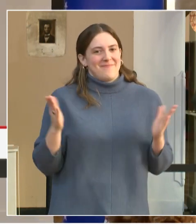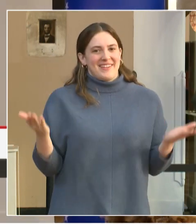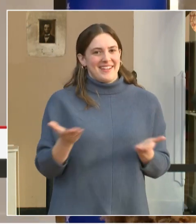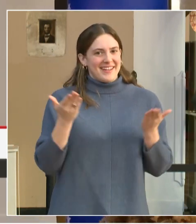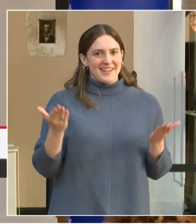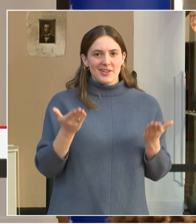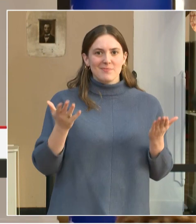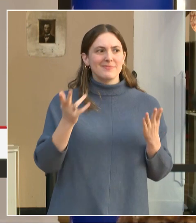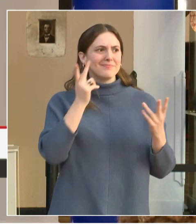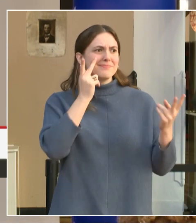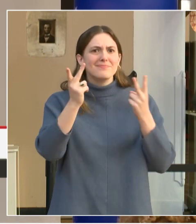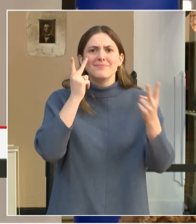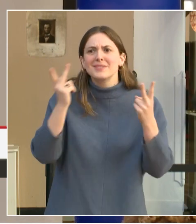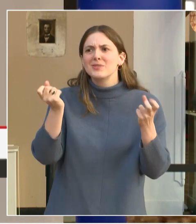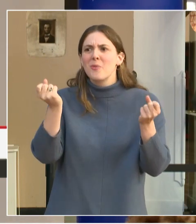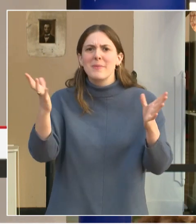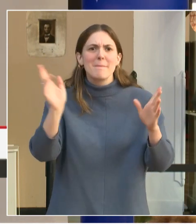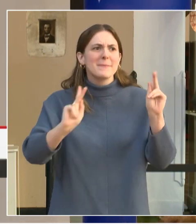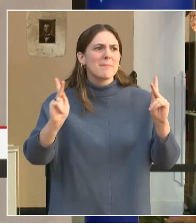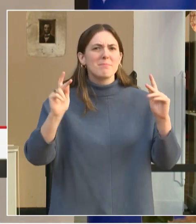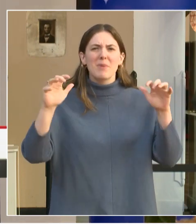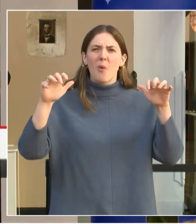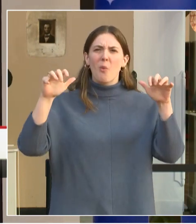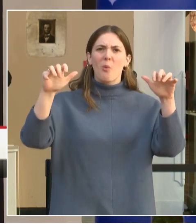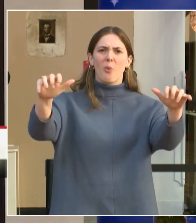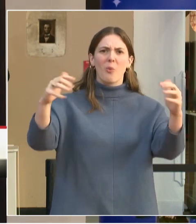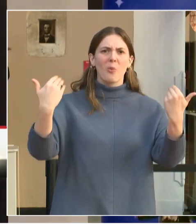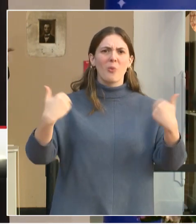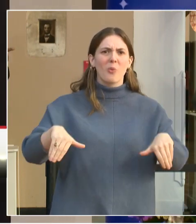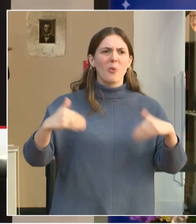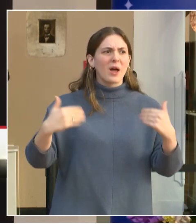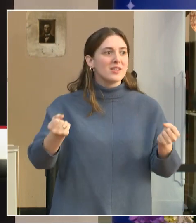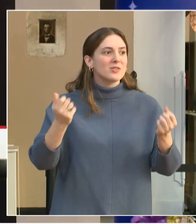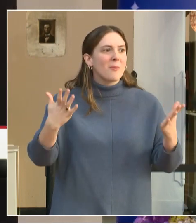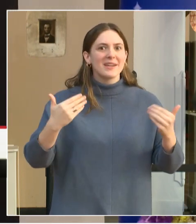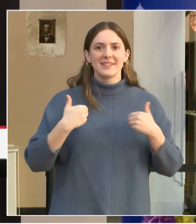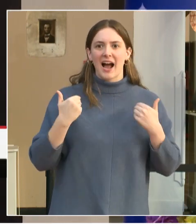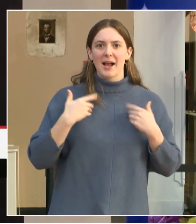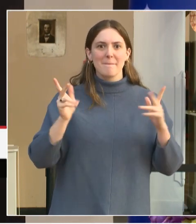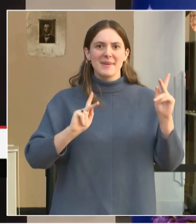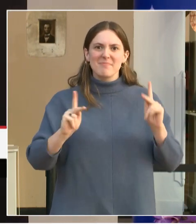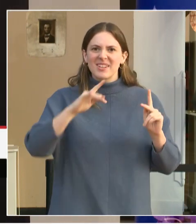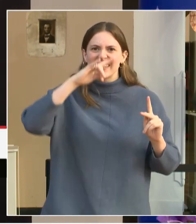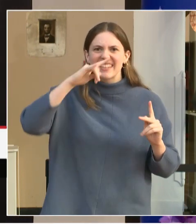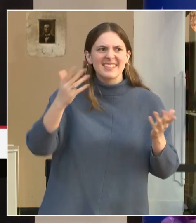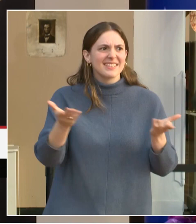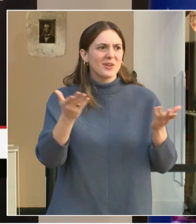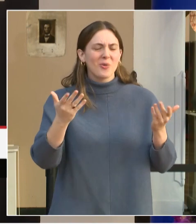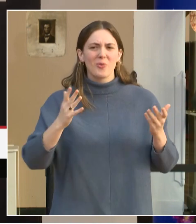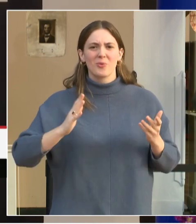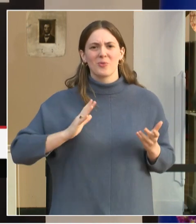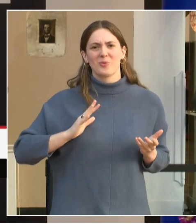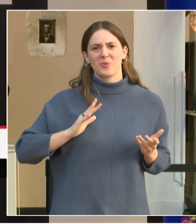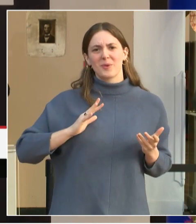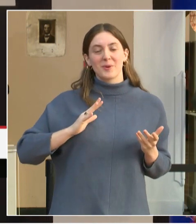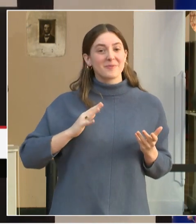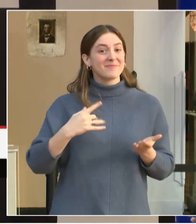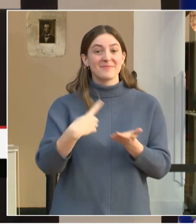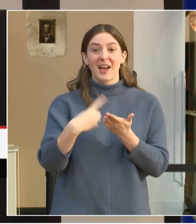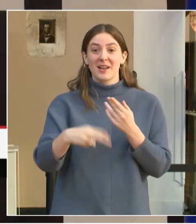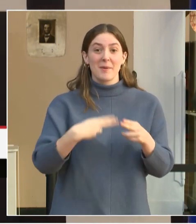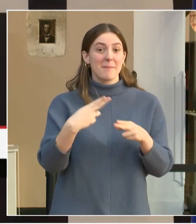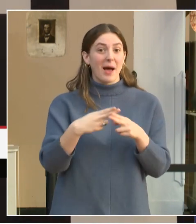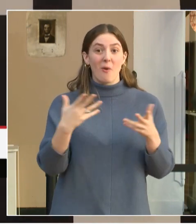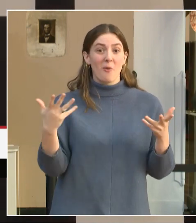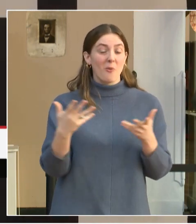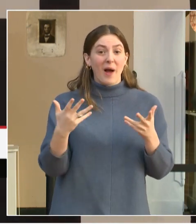here and to see so many people here and so many young people here to talk